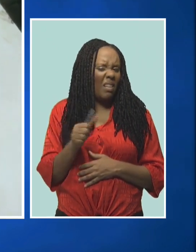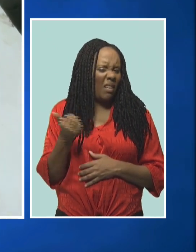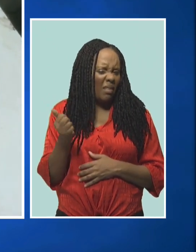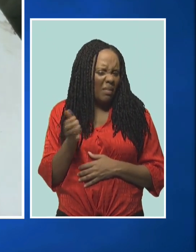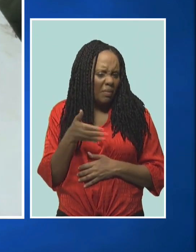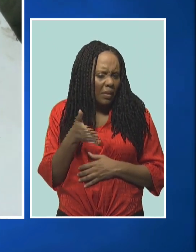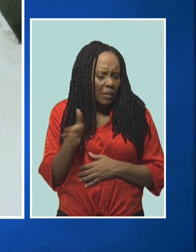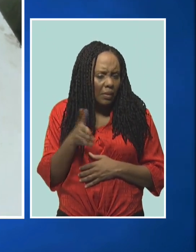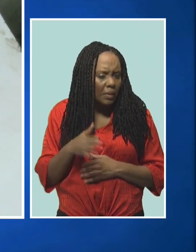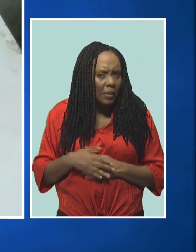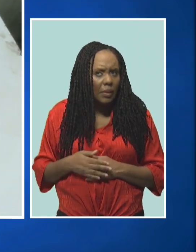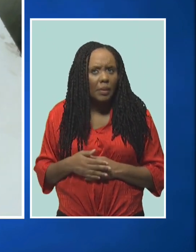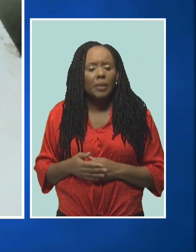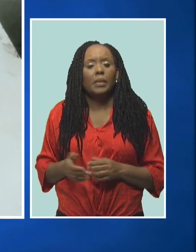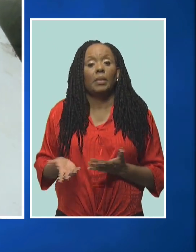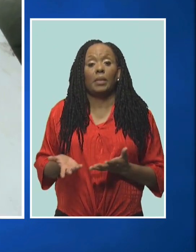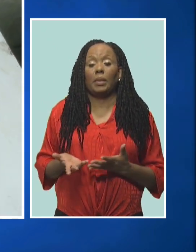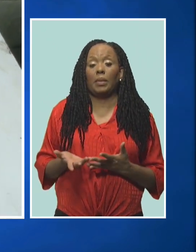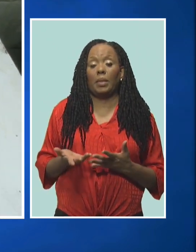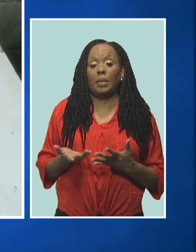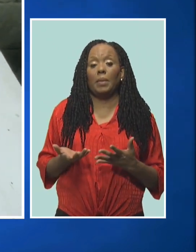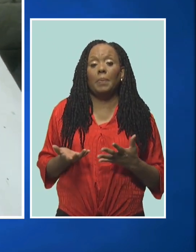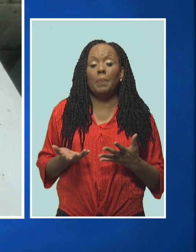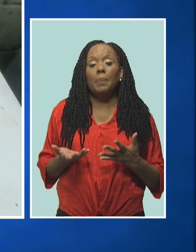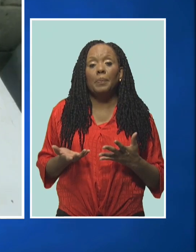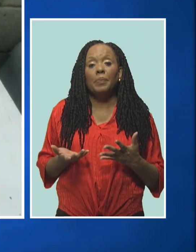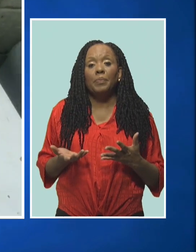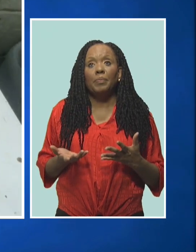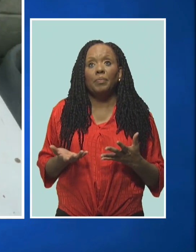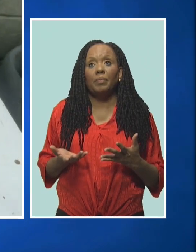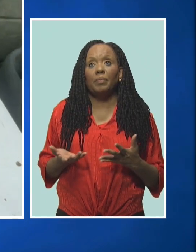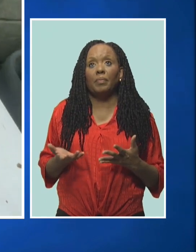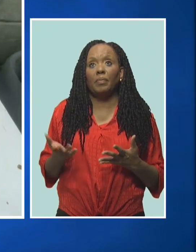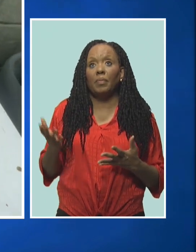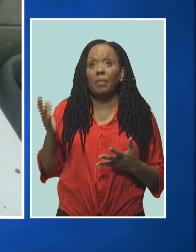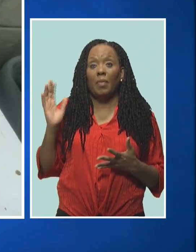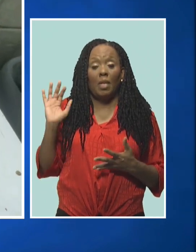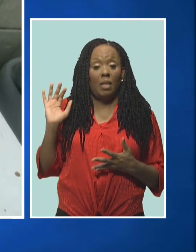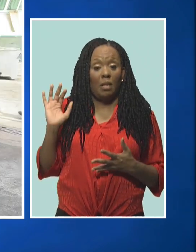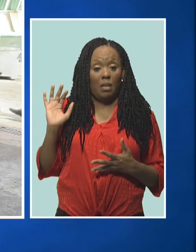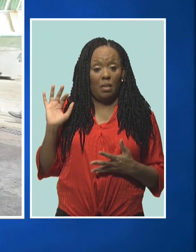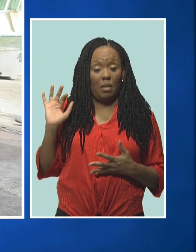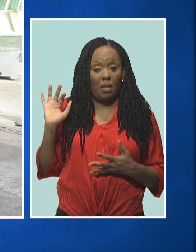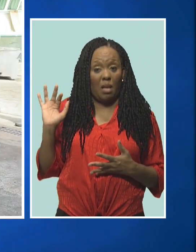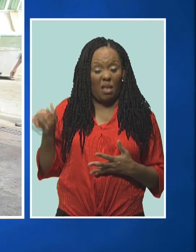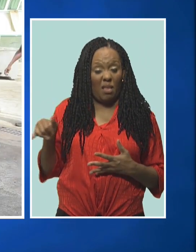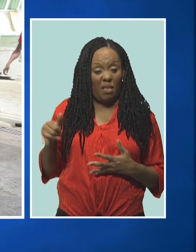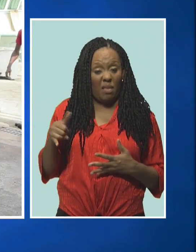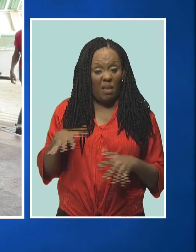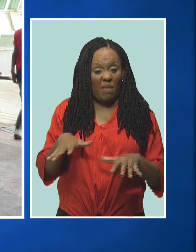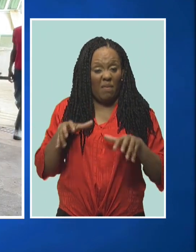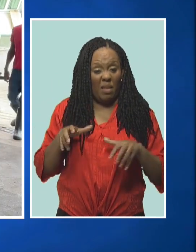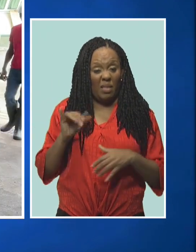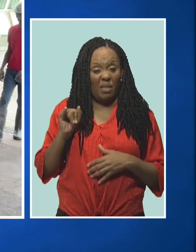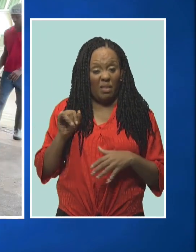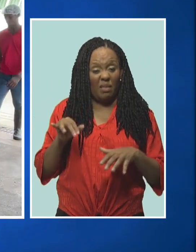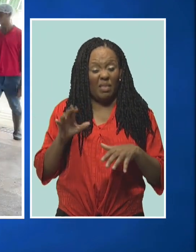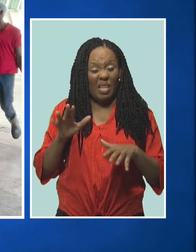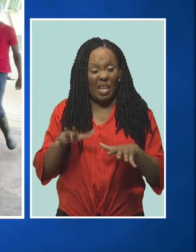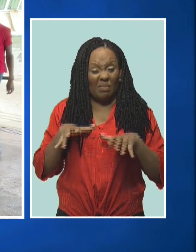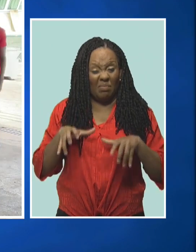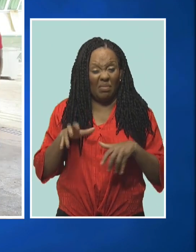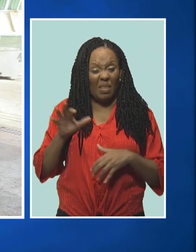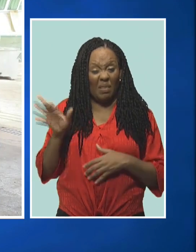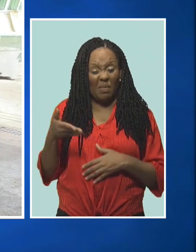be just a matter of weeks before the fish on ice begin to run out. Especially the flying fish, as I said, that is the